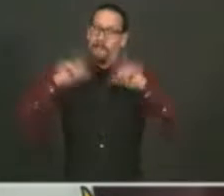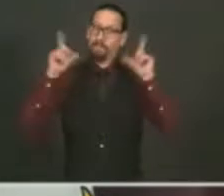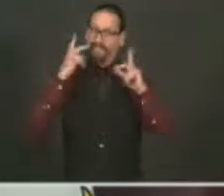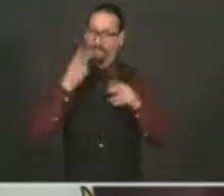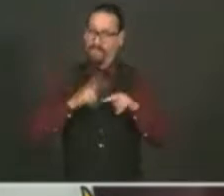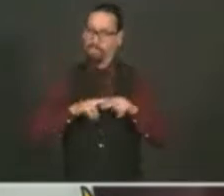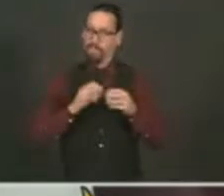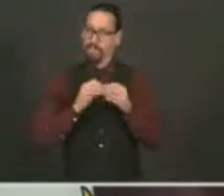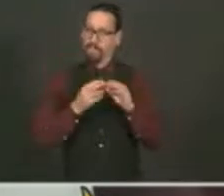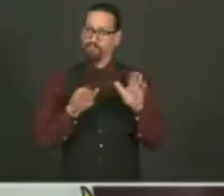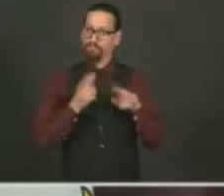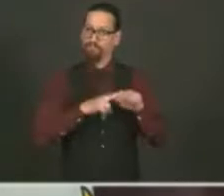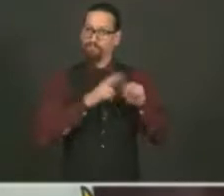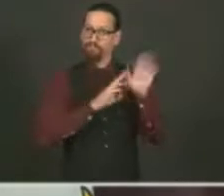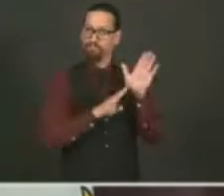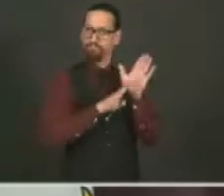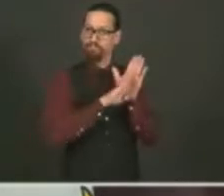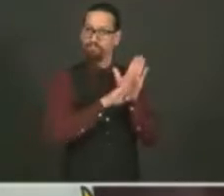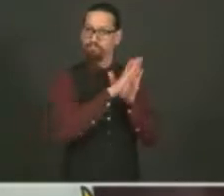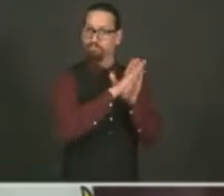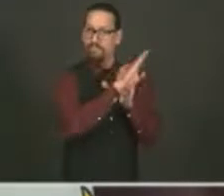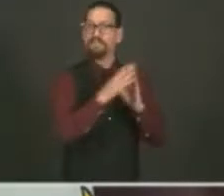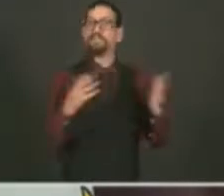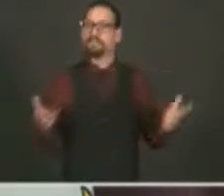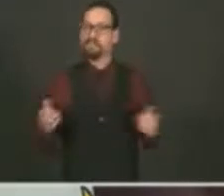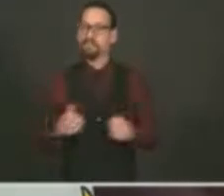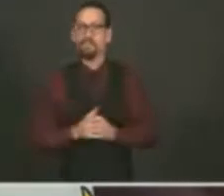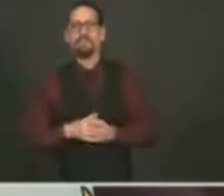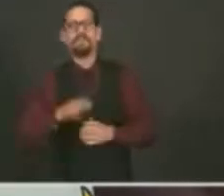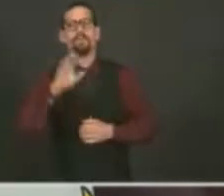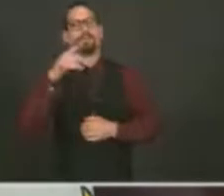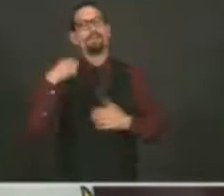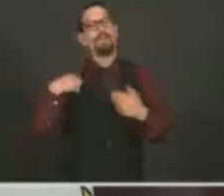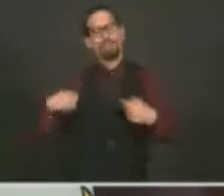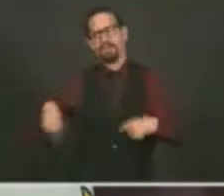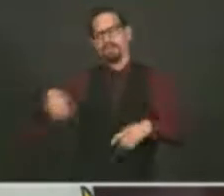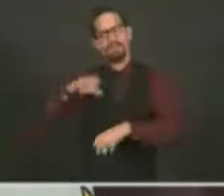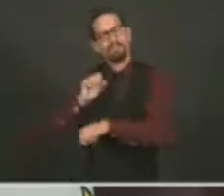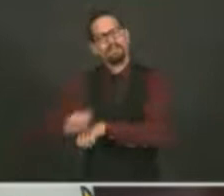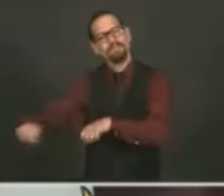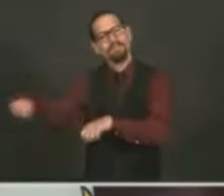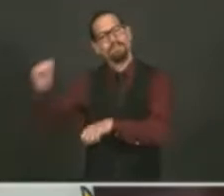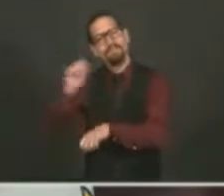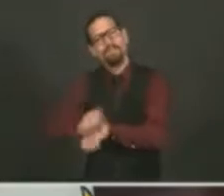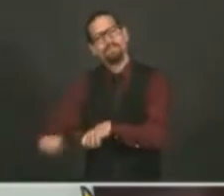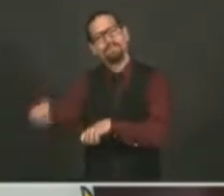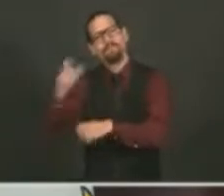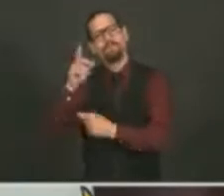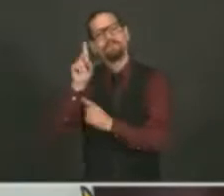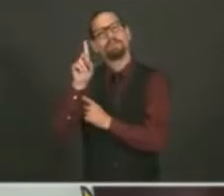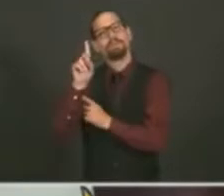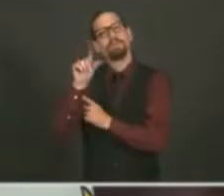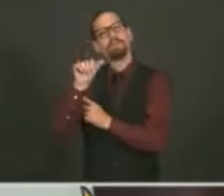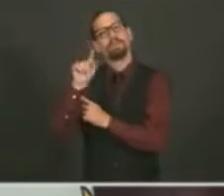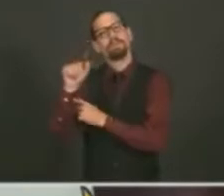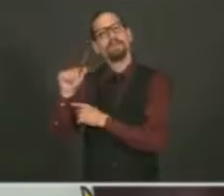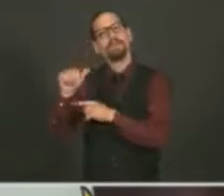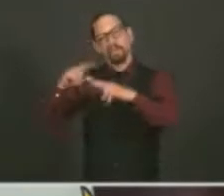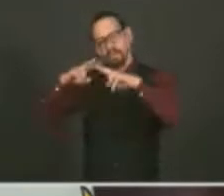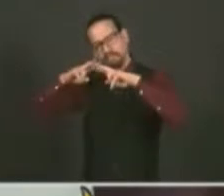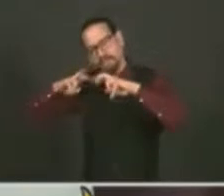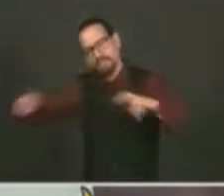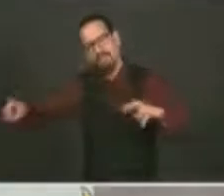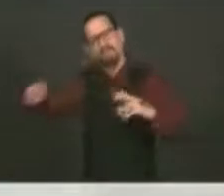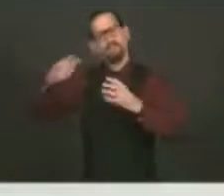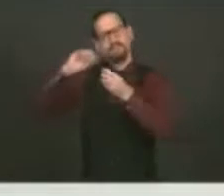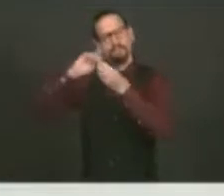the data to figure out why is this happening. So I'm going to do my best to explain to you why we think it's happening. And I'd ask you